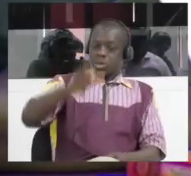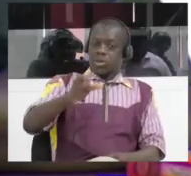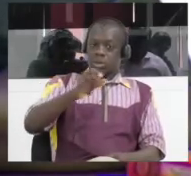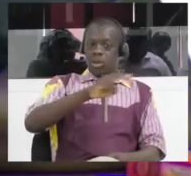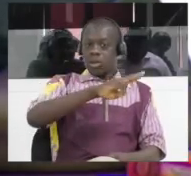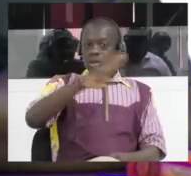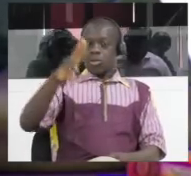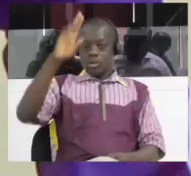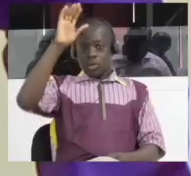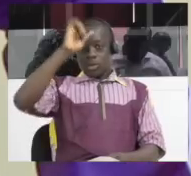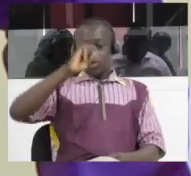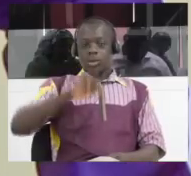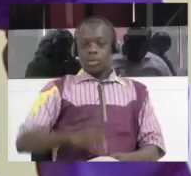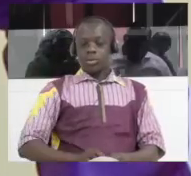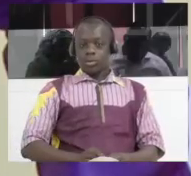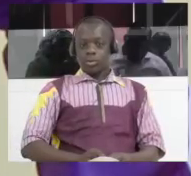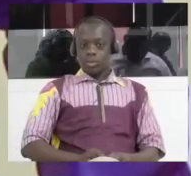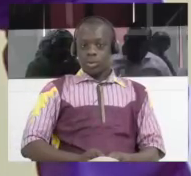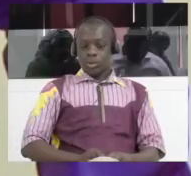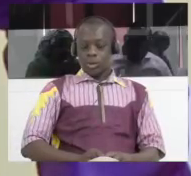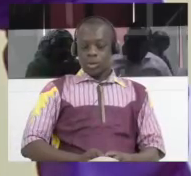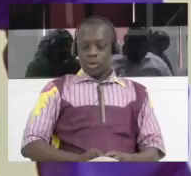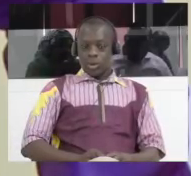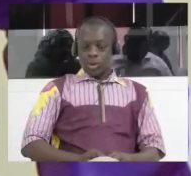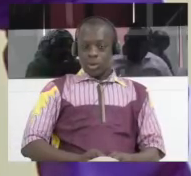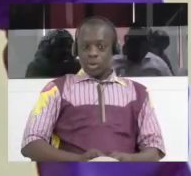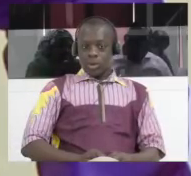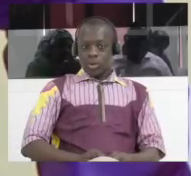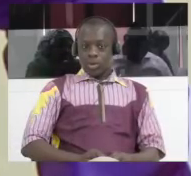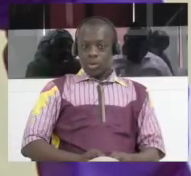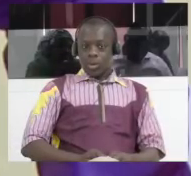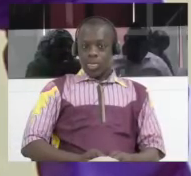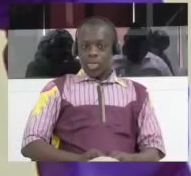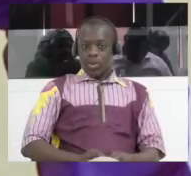reasonable person not to understand.